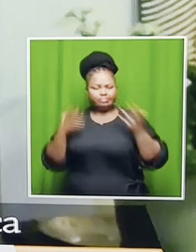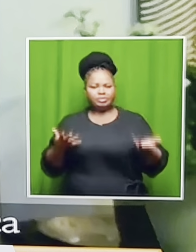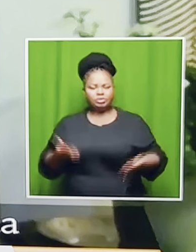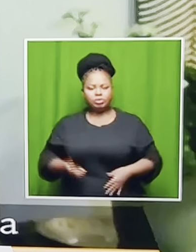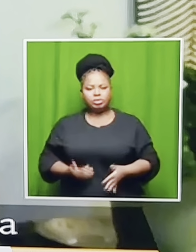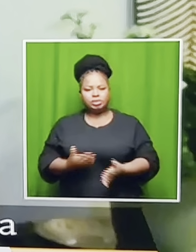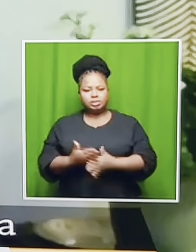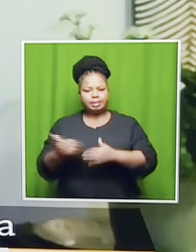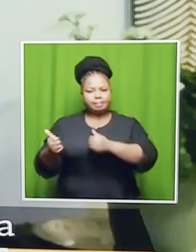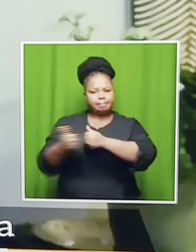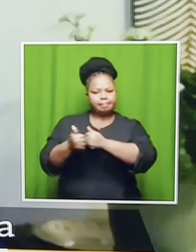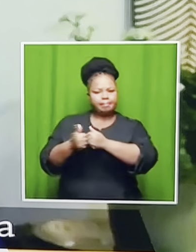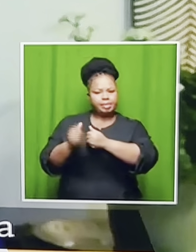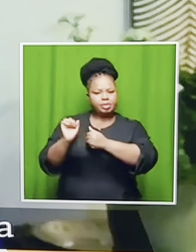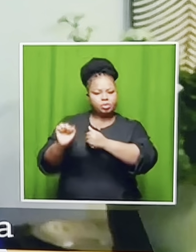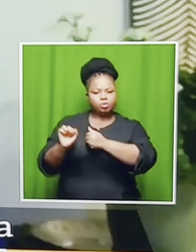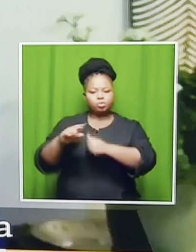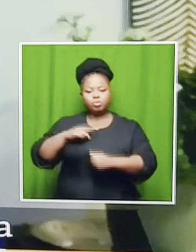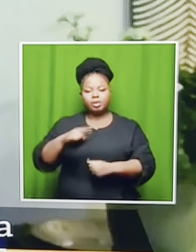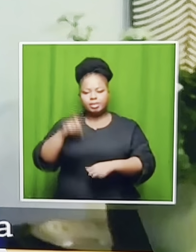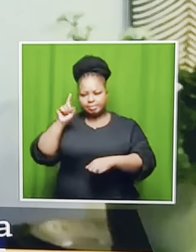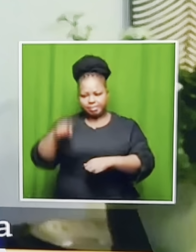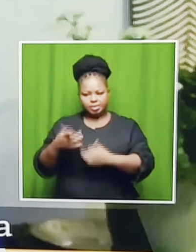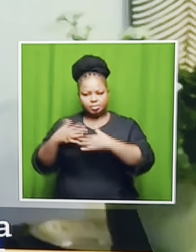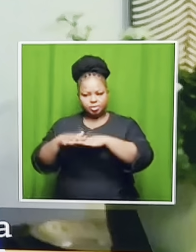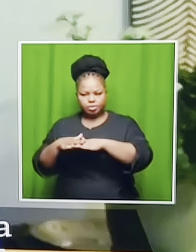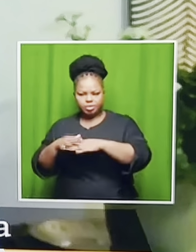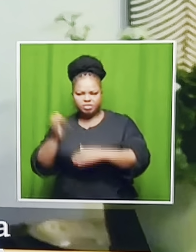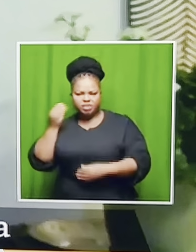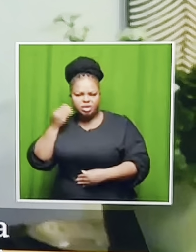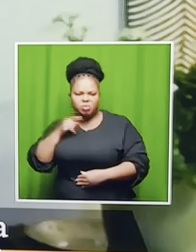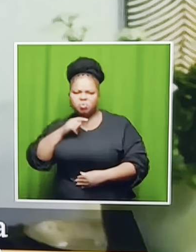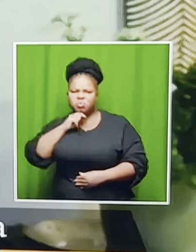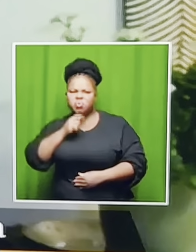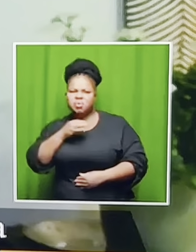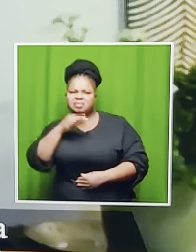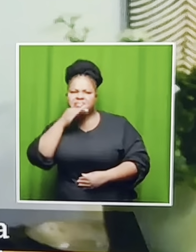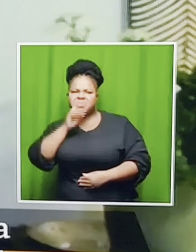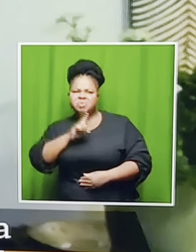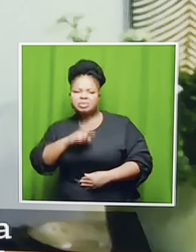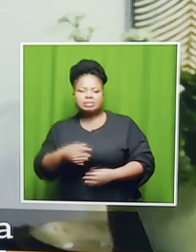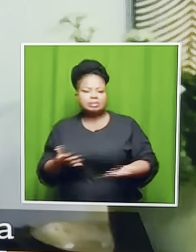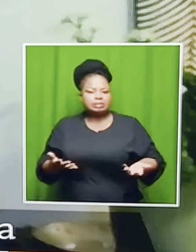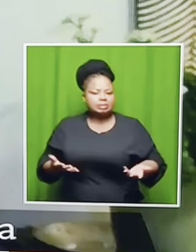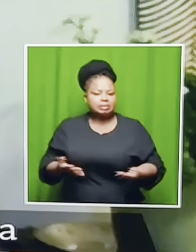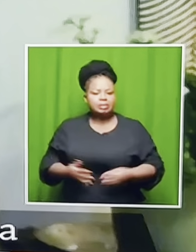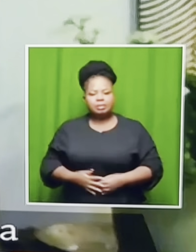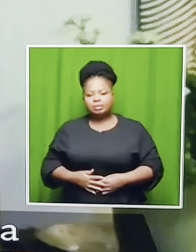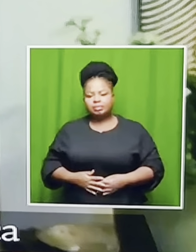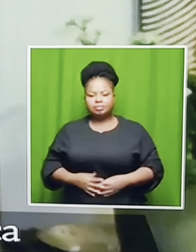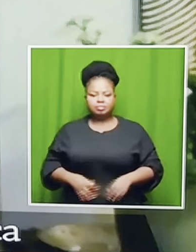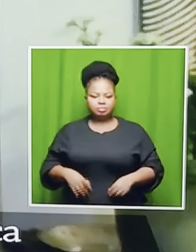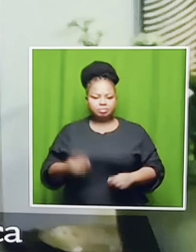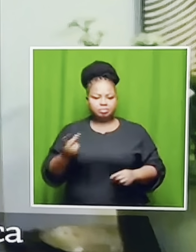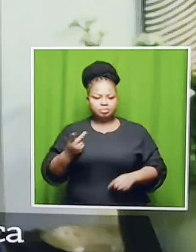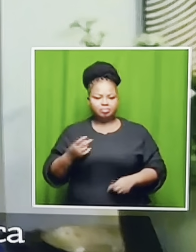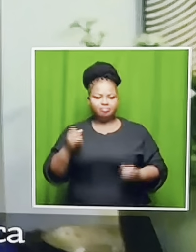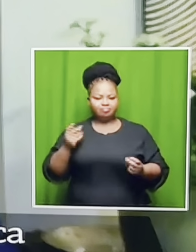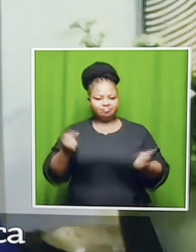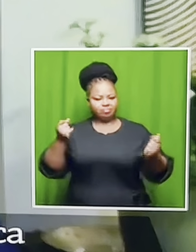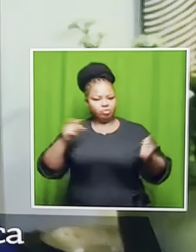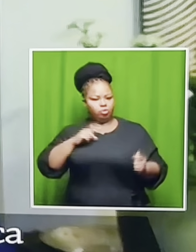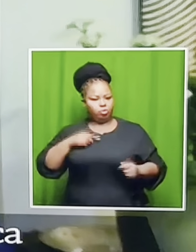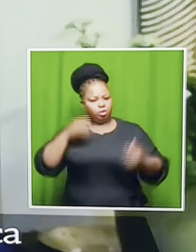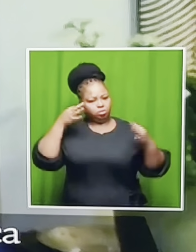and the people that have to go and implement these things now need to find out what he meant, what was the catalytic moment for